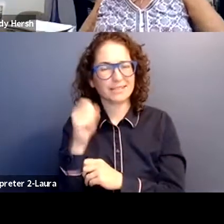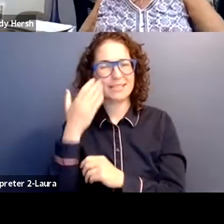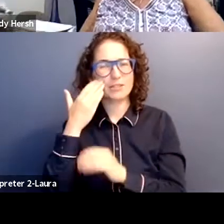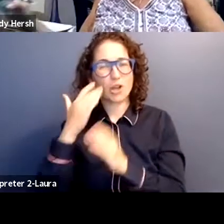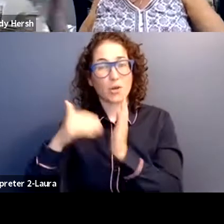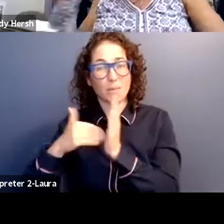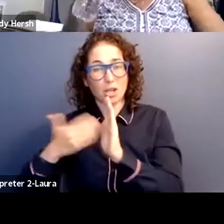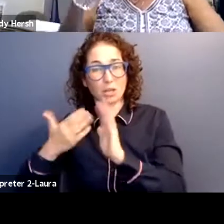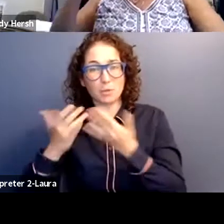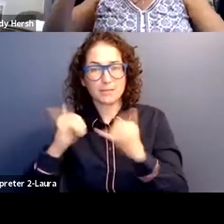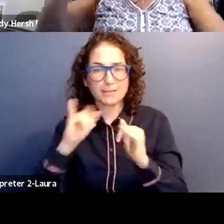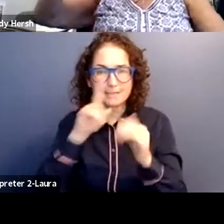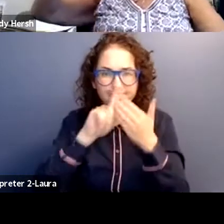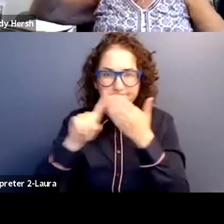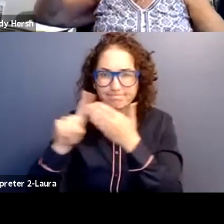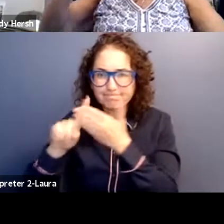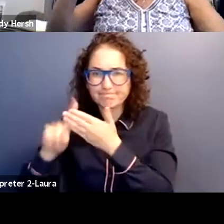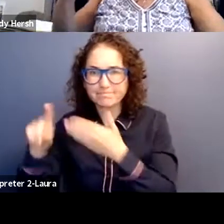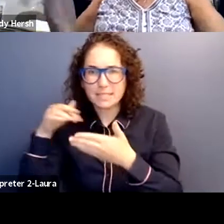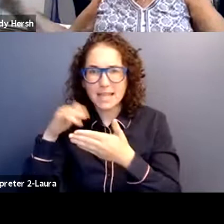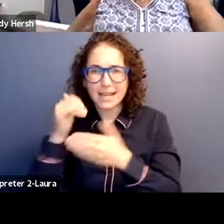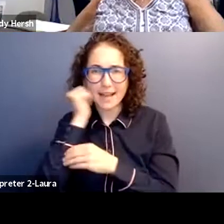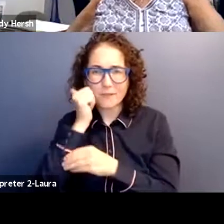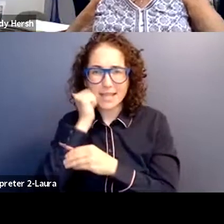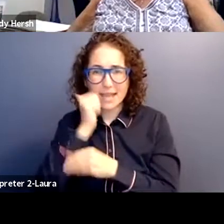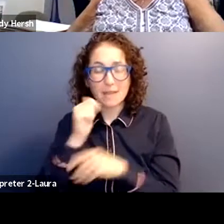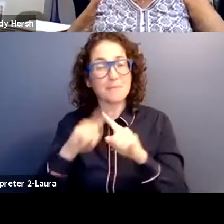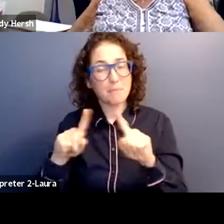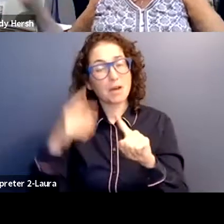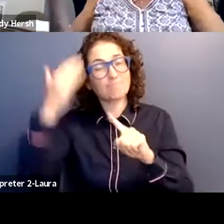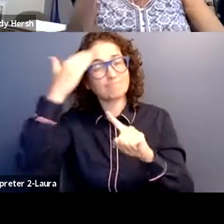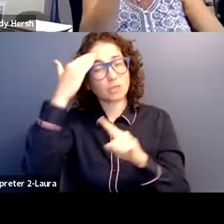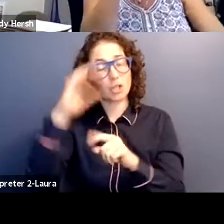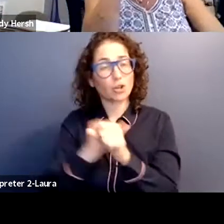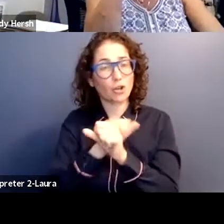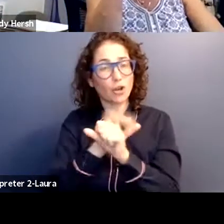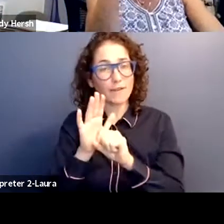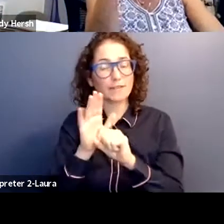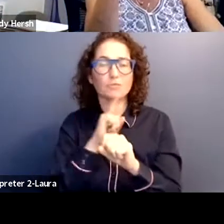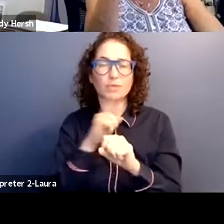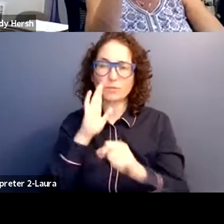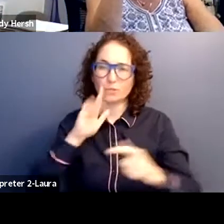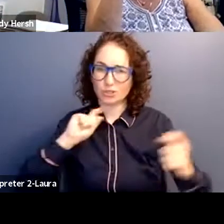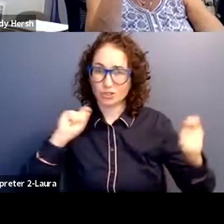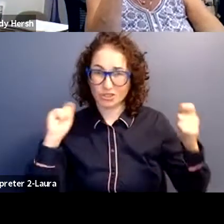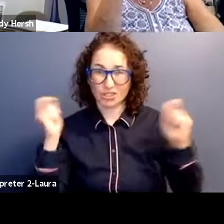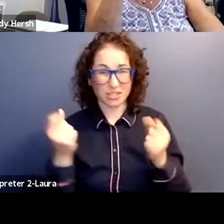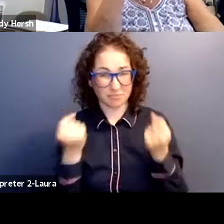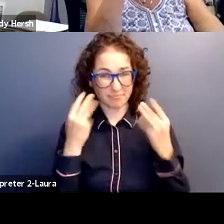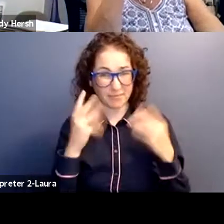and learning more about every day. But the one thing we do know for certain is that COVID is forever changing a lot about our